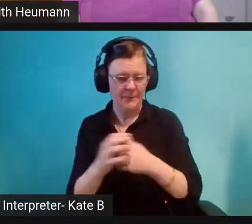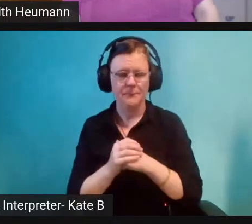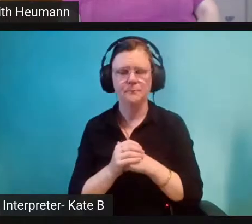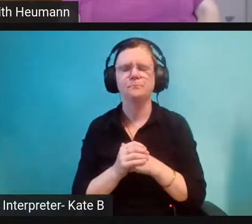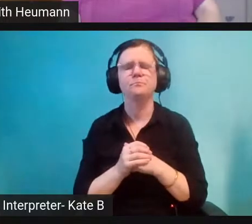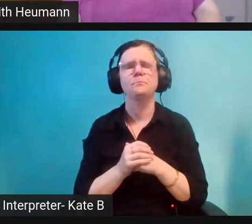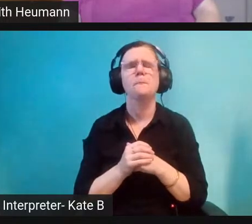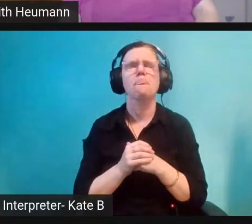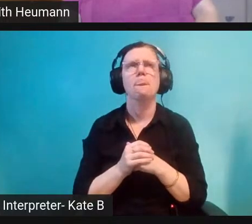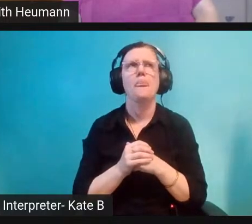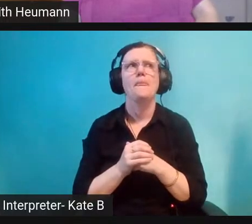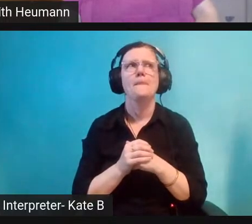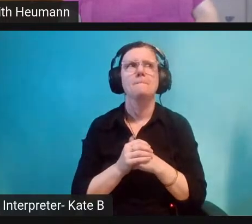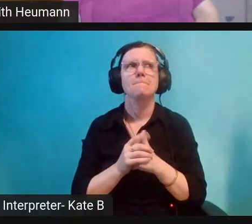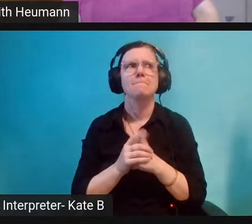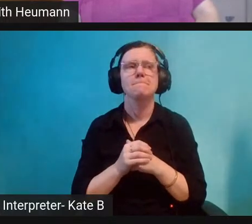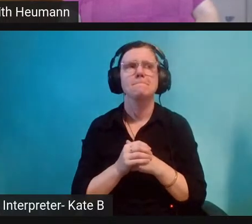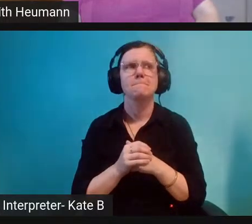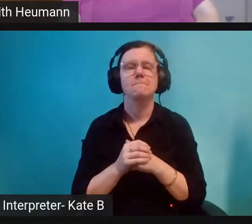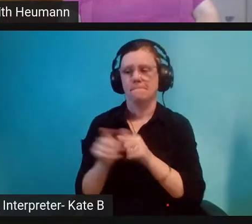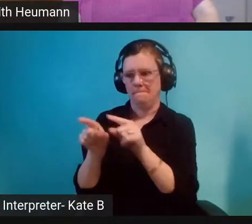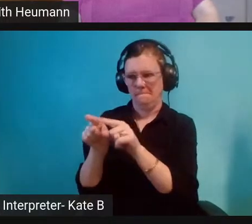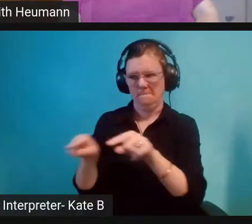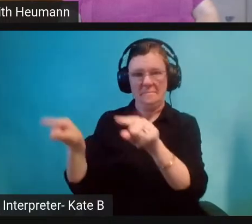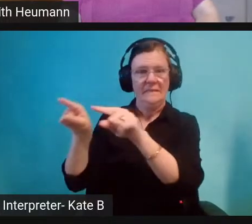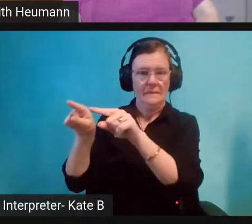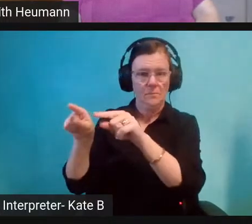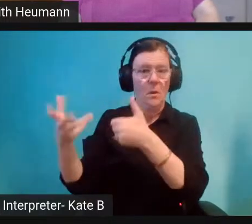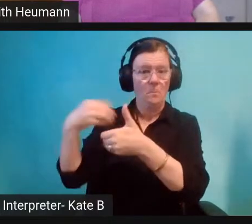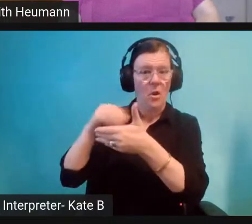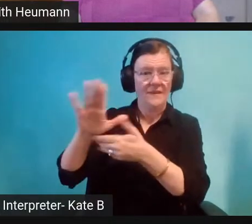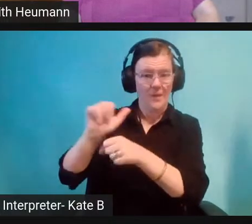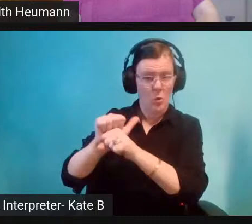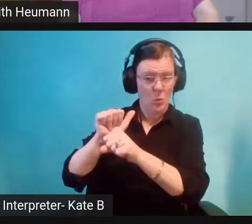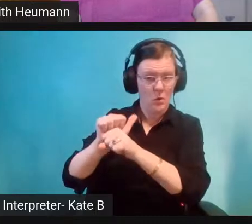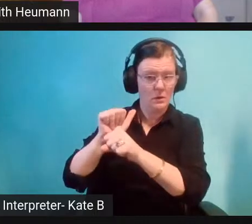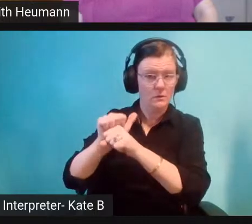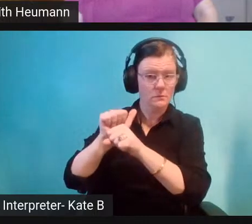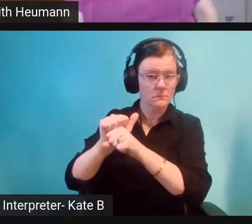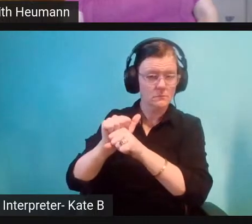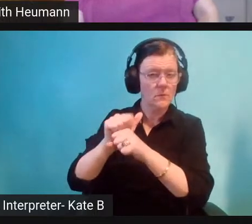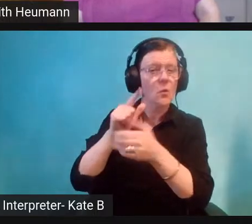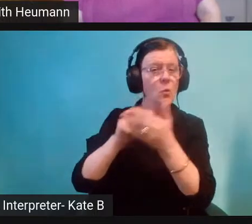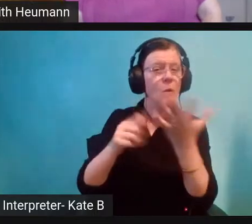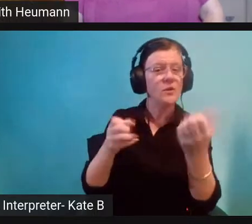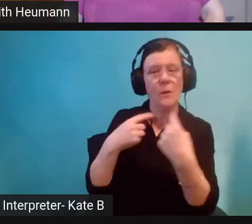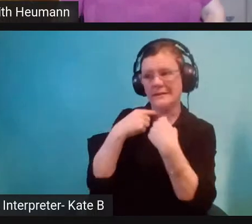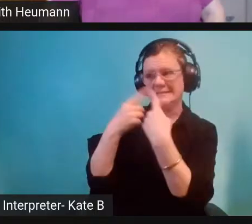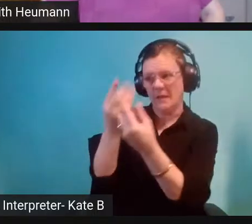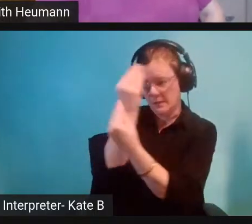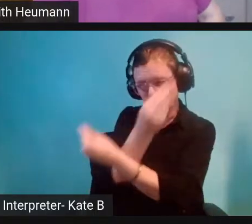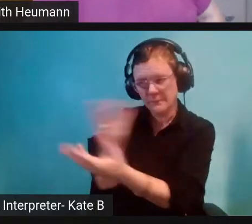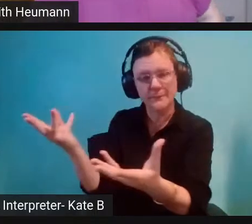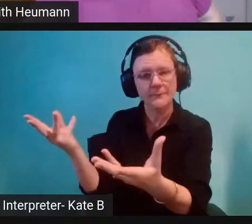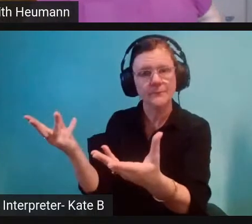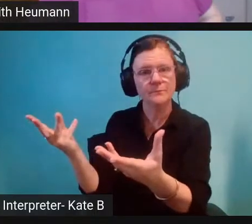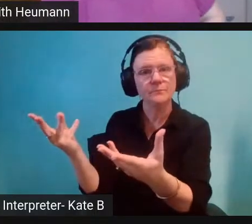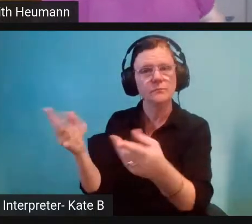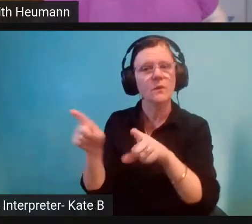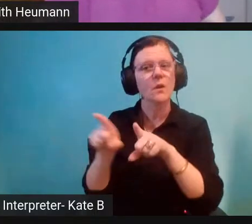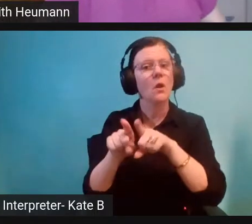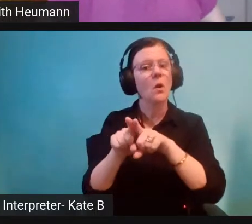What would you like them as individual practitioners to know? And at a larger level, what